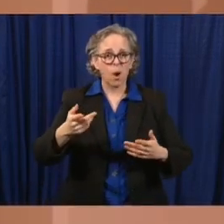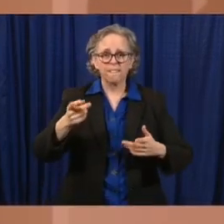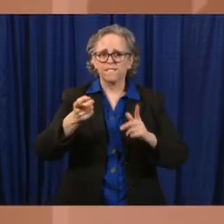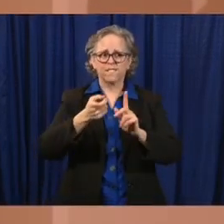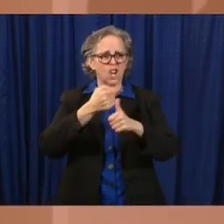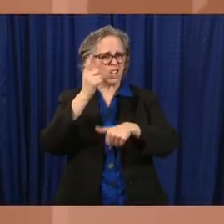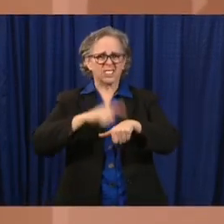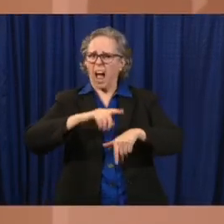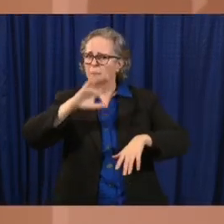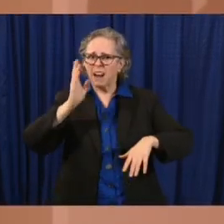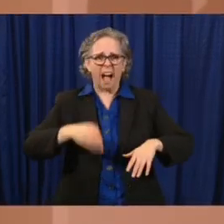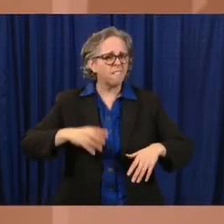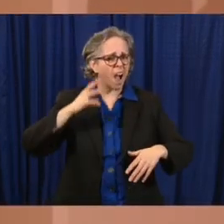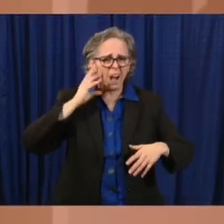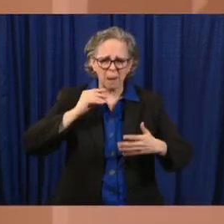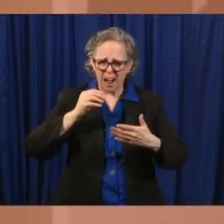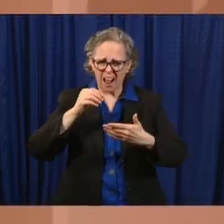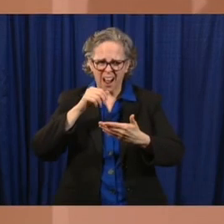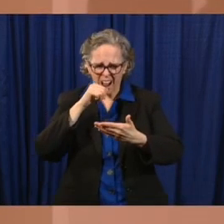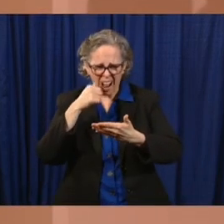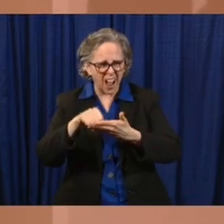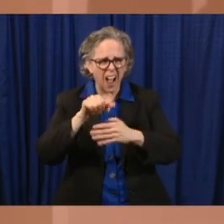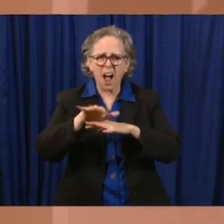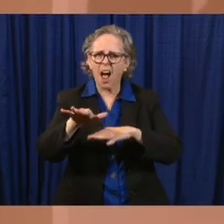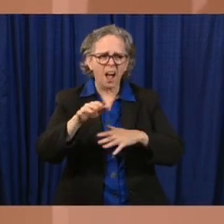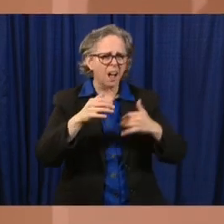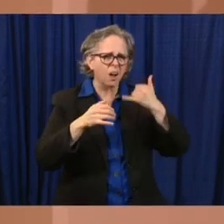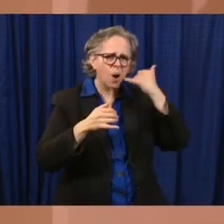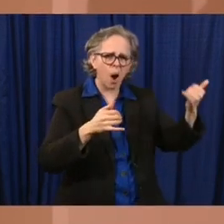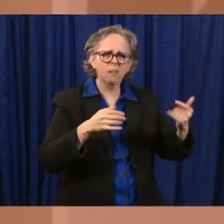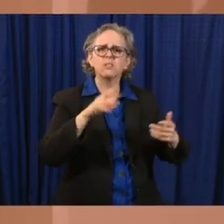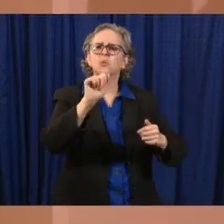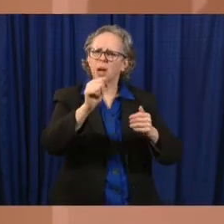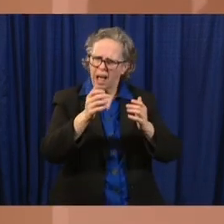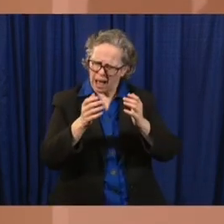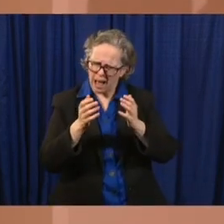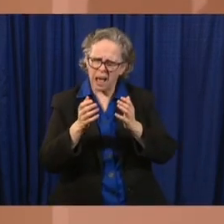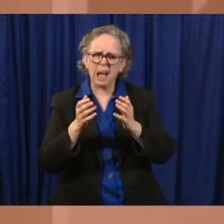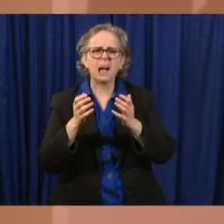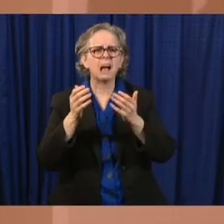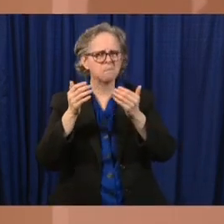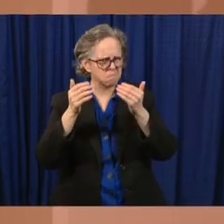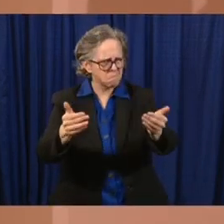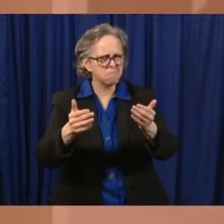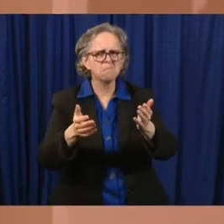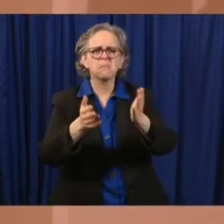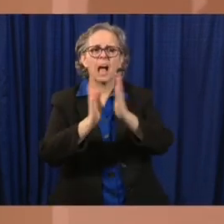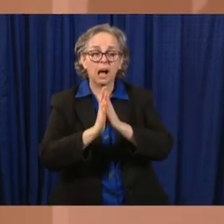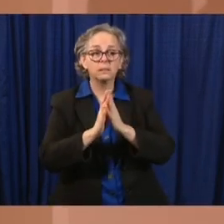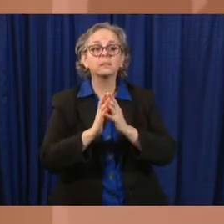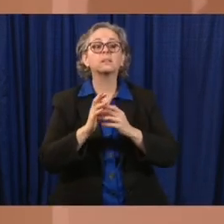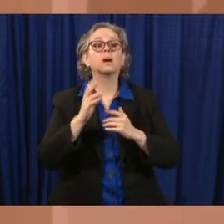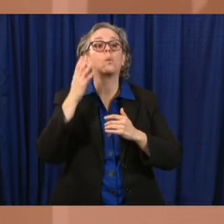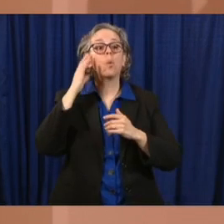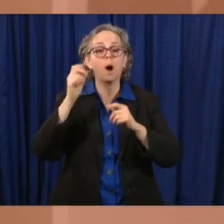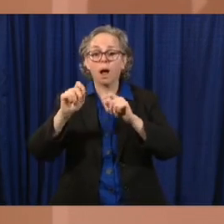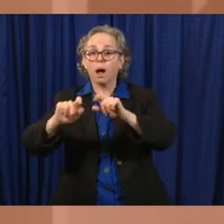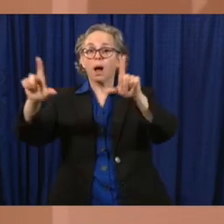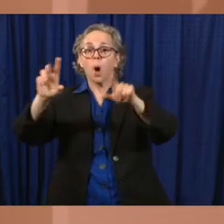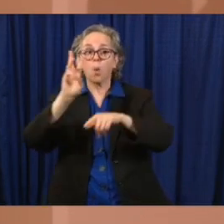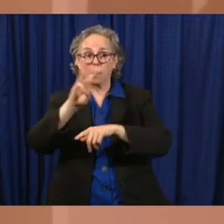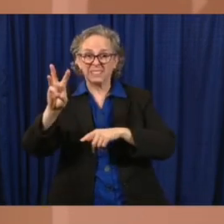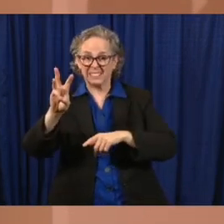you can go to that website or to your local Board of Elections in most cases and track that ballot from the time you send it